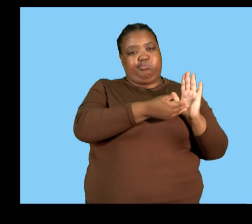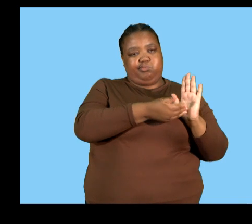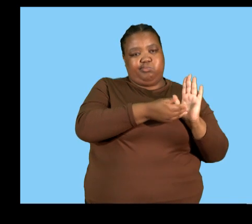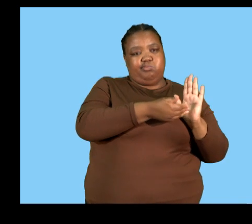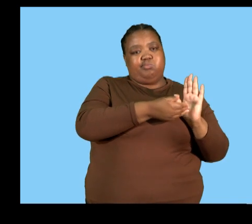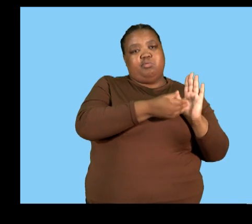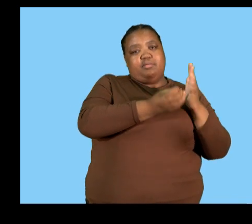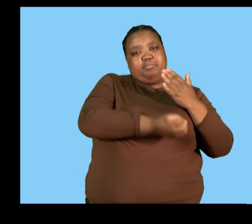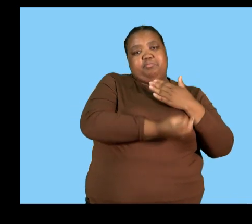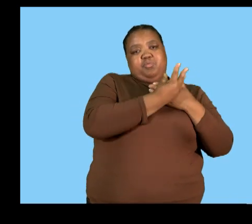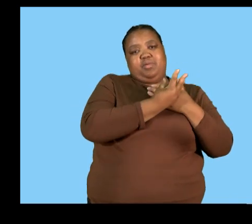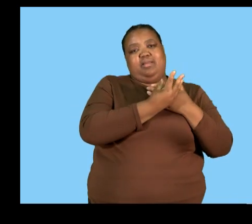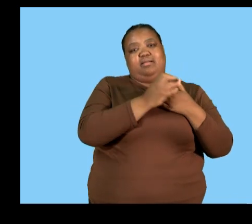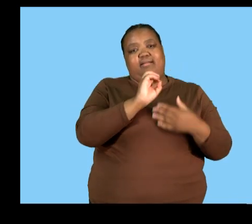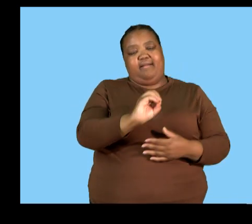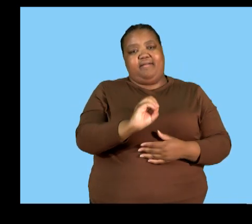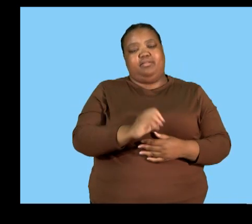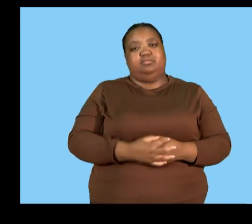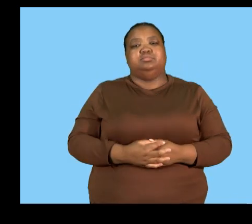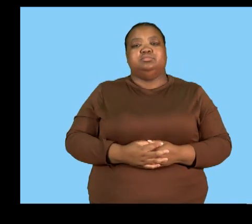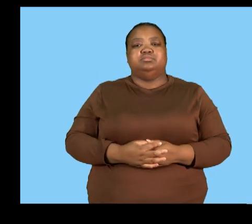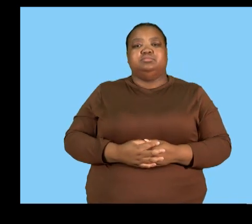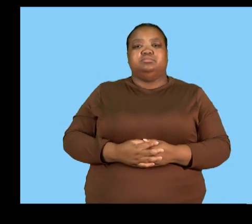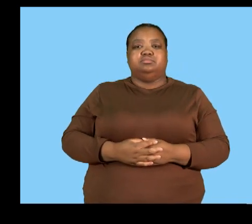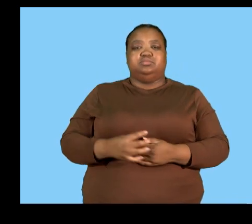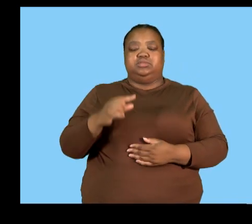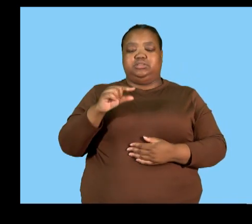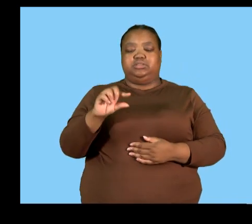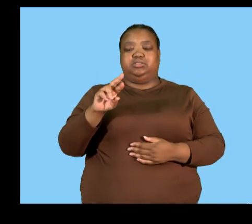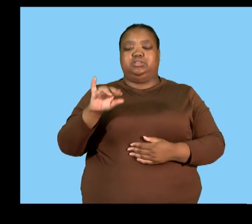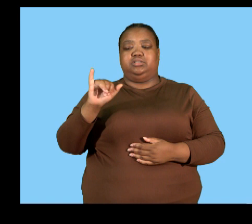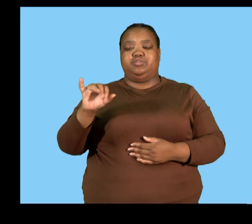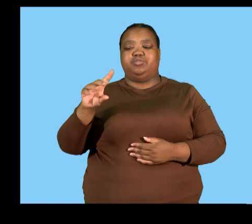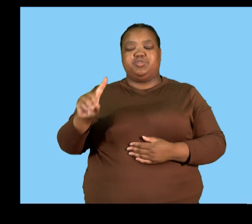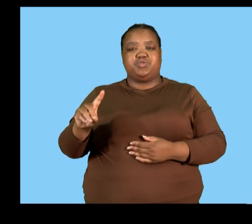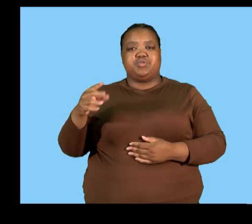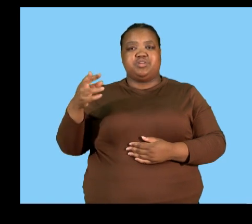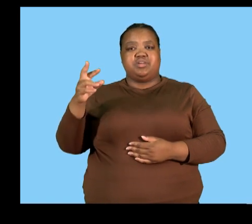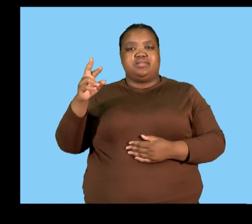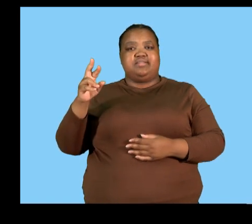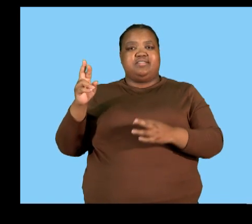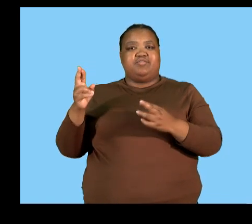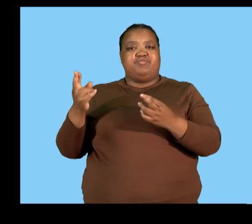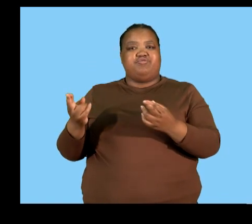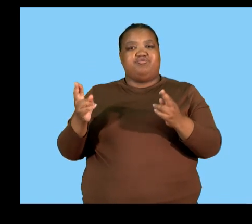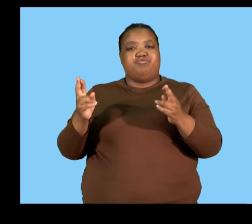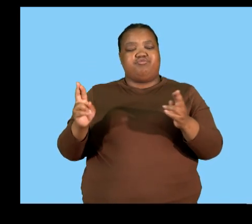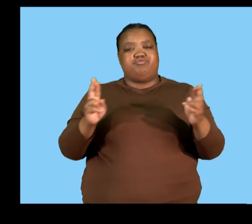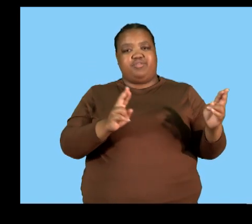Mpumalanga, yes, it's here. We have Mpumalanga in this. So our grid reference would be